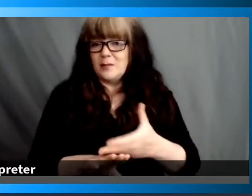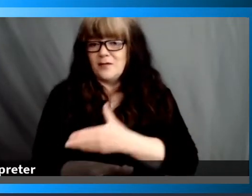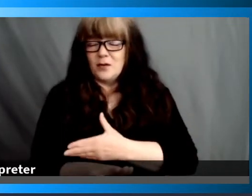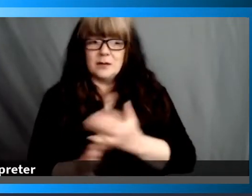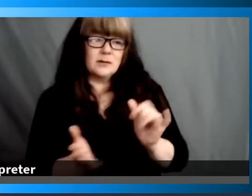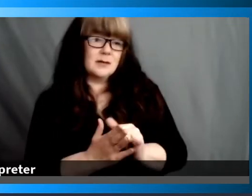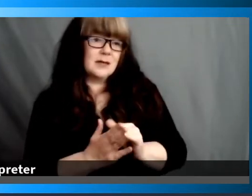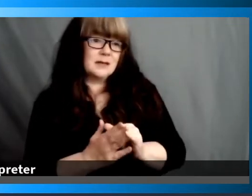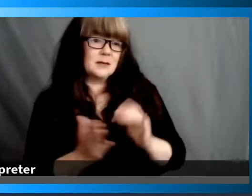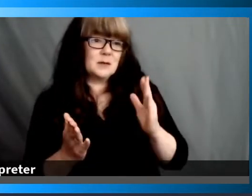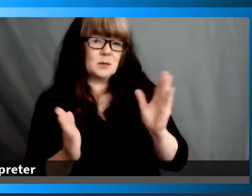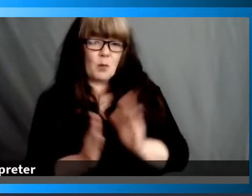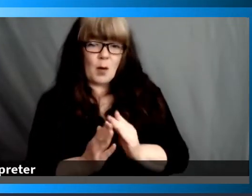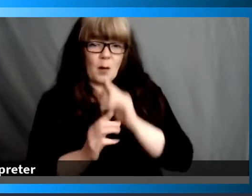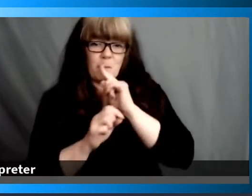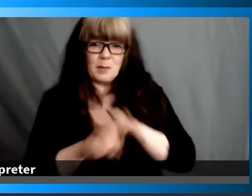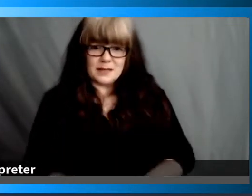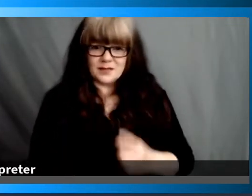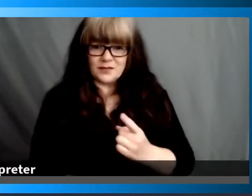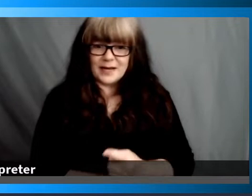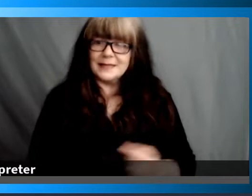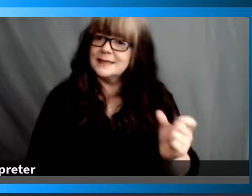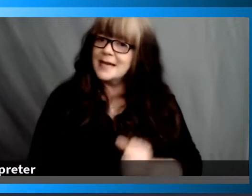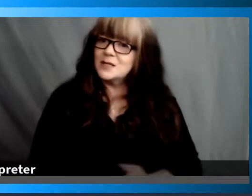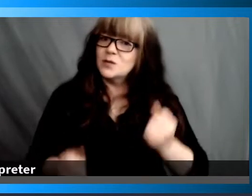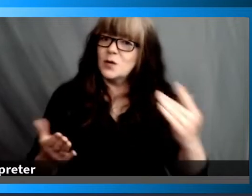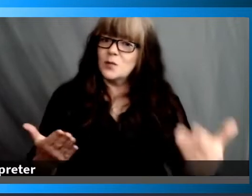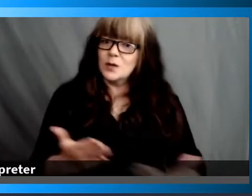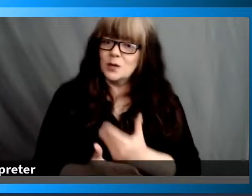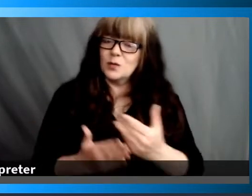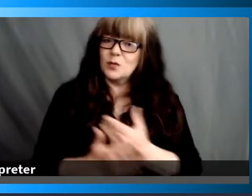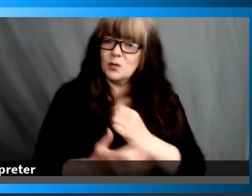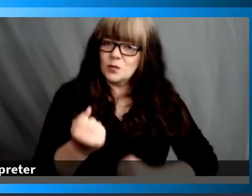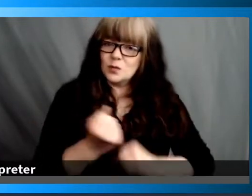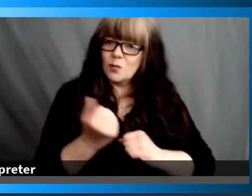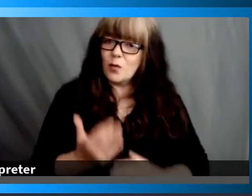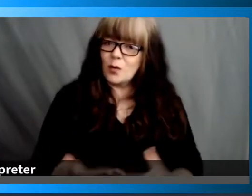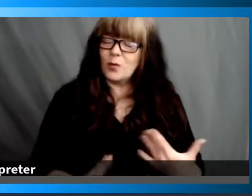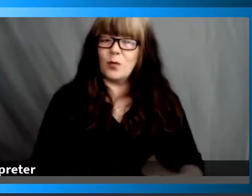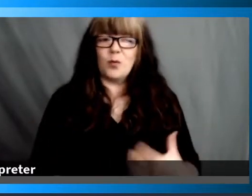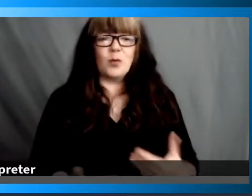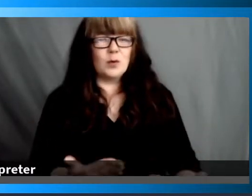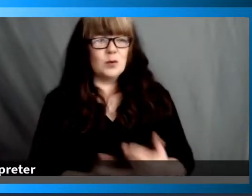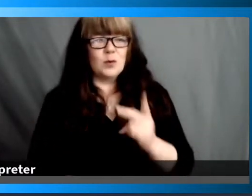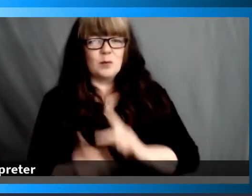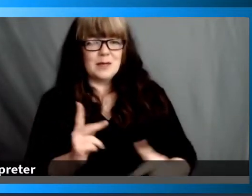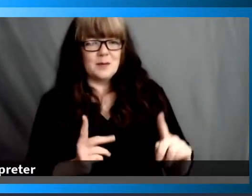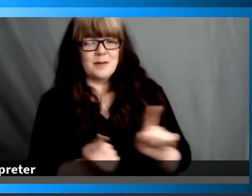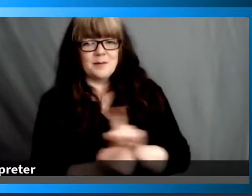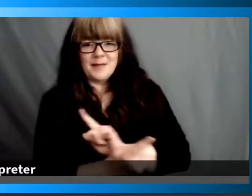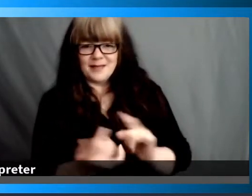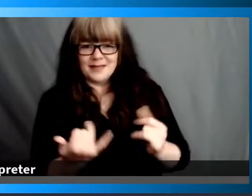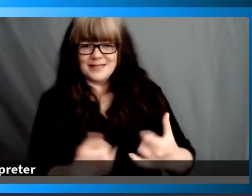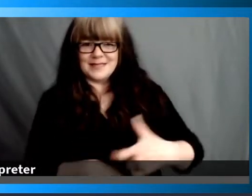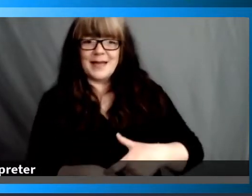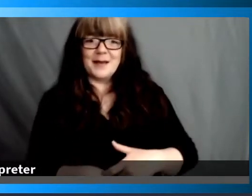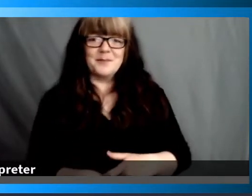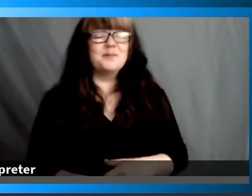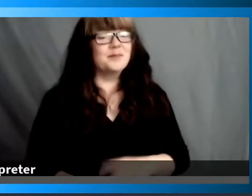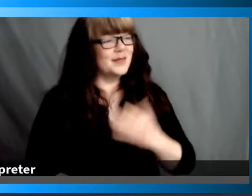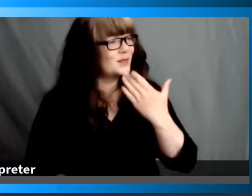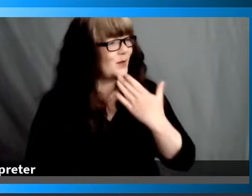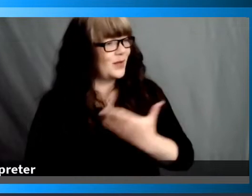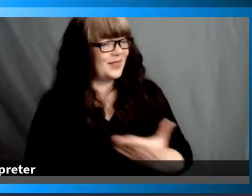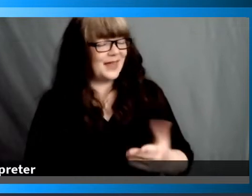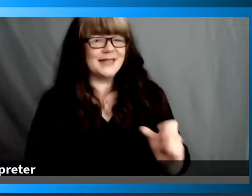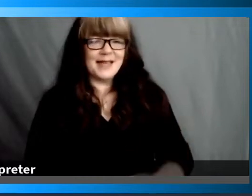right? Oh my gosh. Yeah. So many new fans. So many new people I've met this time around. It's crazy. It's a good thing. It's a good thing.